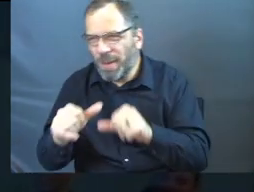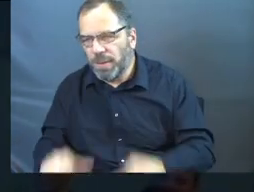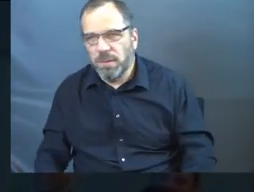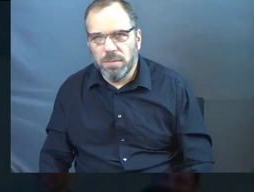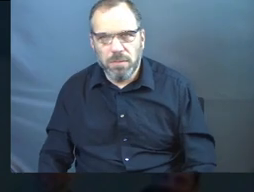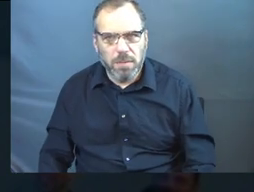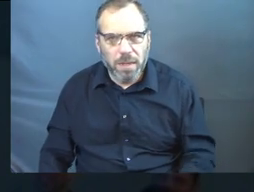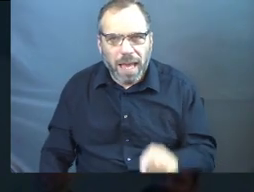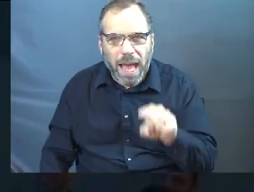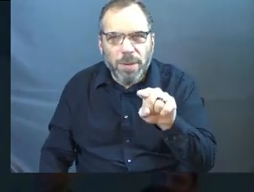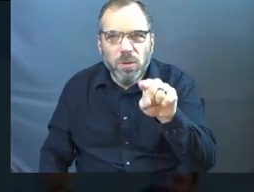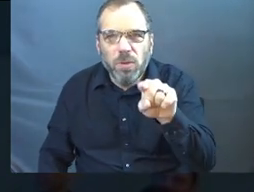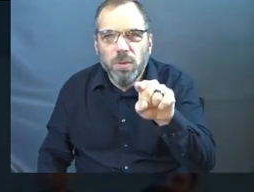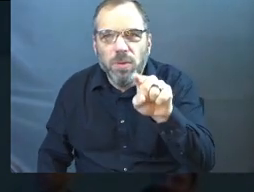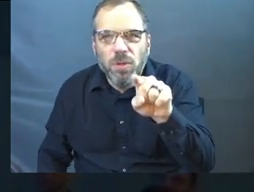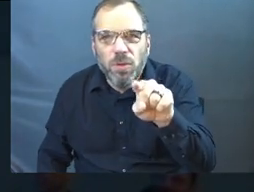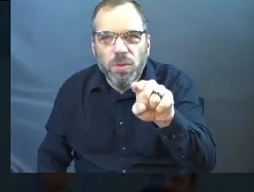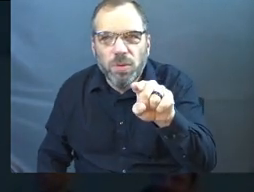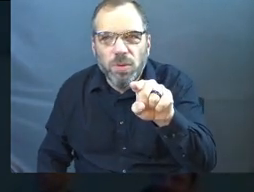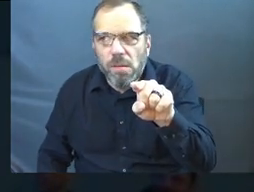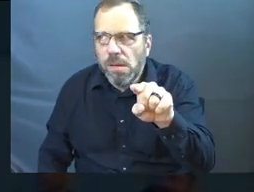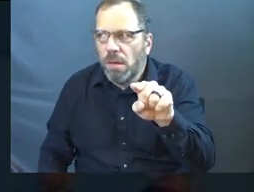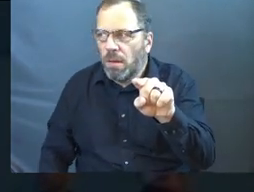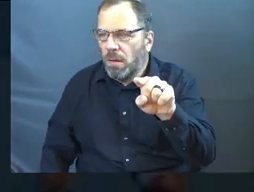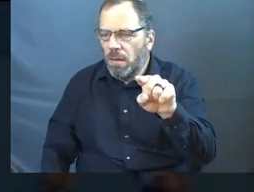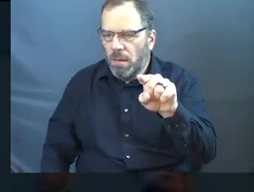But how often do we sit and go, "Oh yeah,